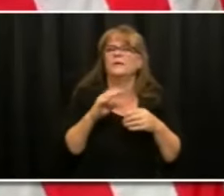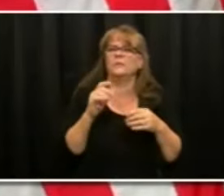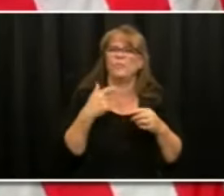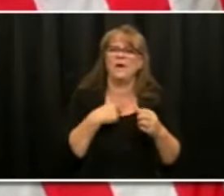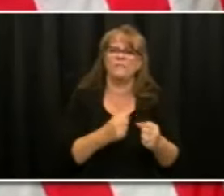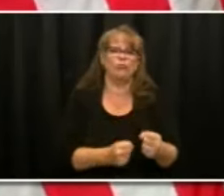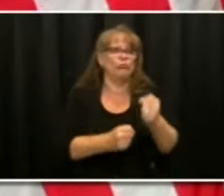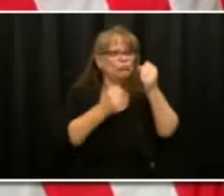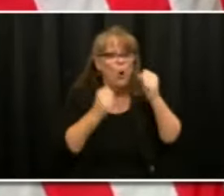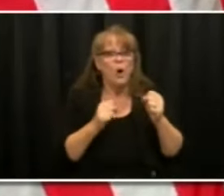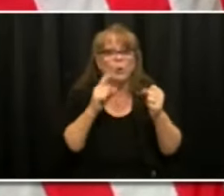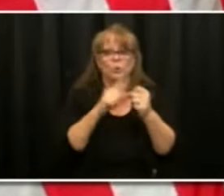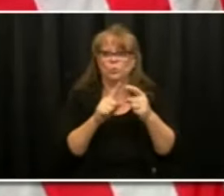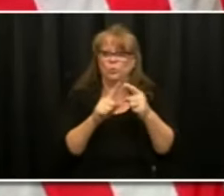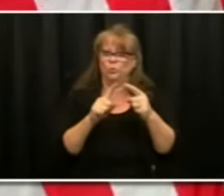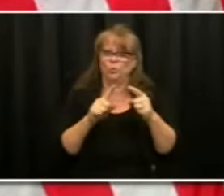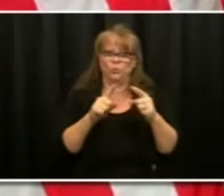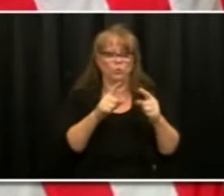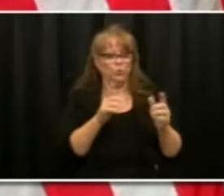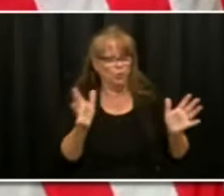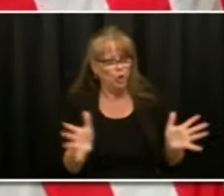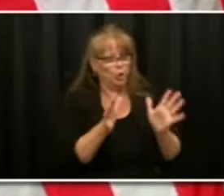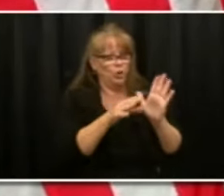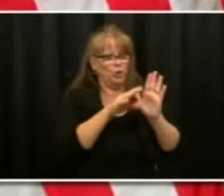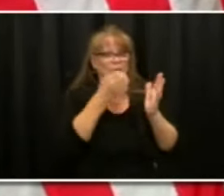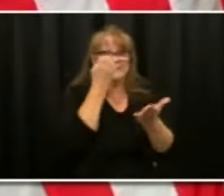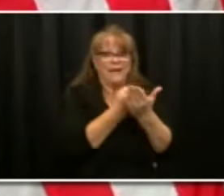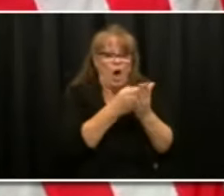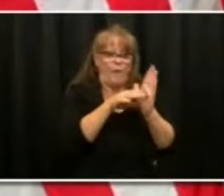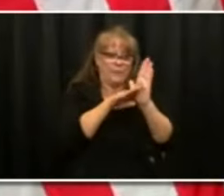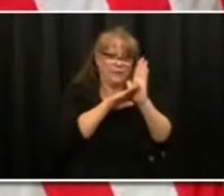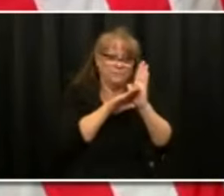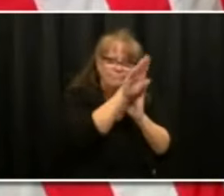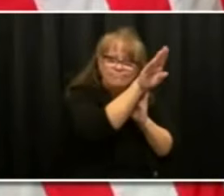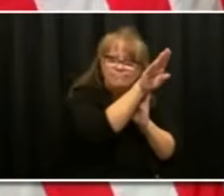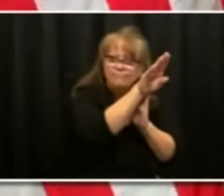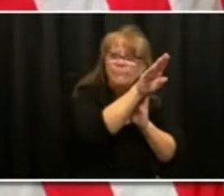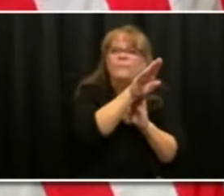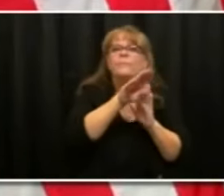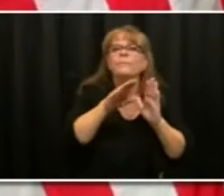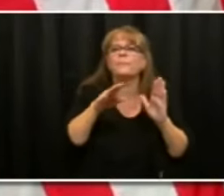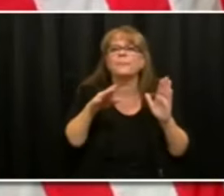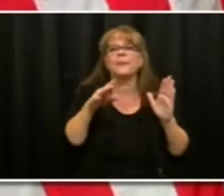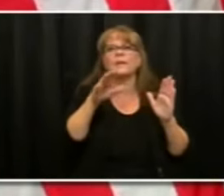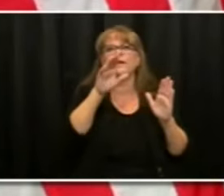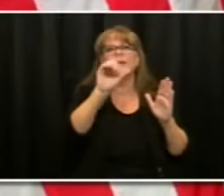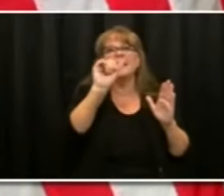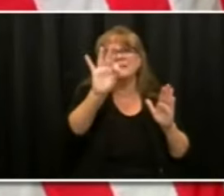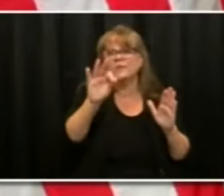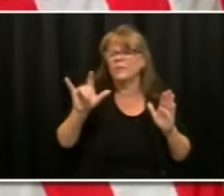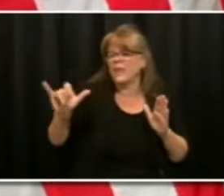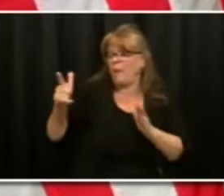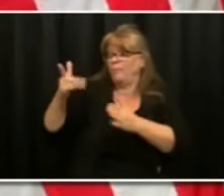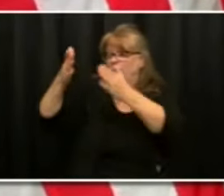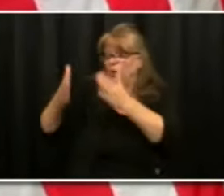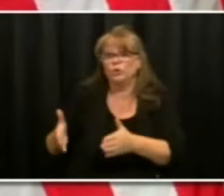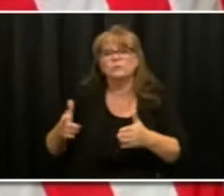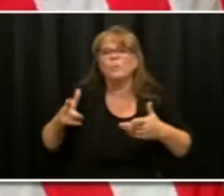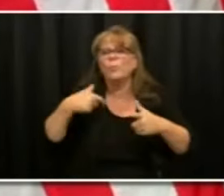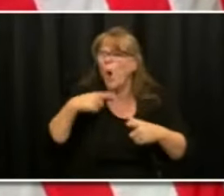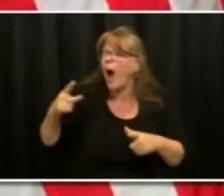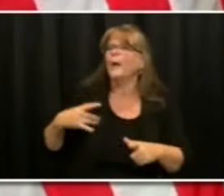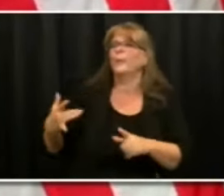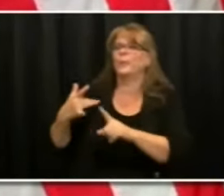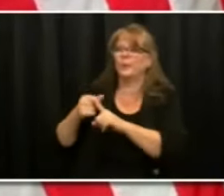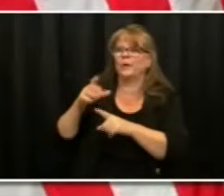And we welcome the support at the local level. Just an example of something that works. It's good to have a bright spot in these dark times. Boulder County, which